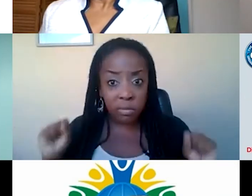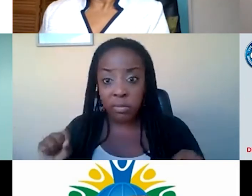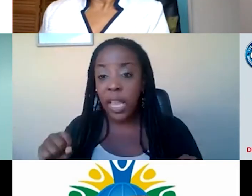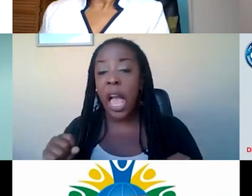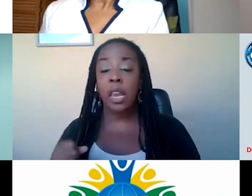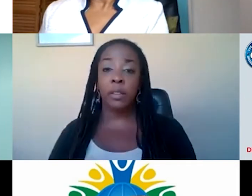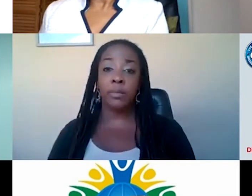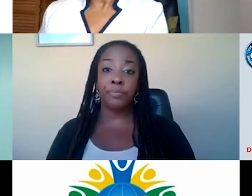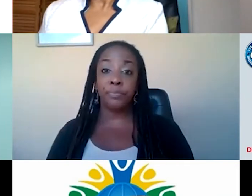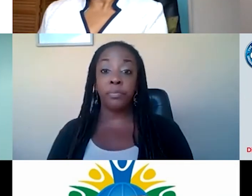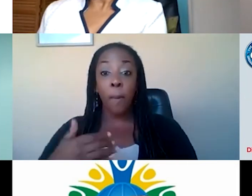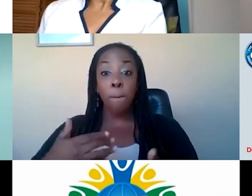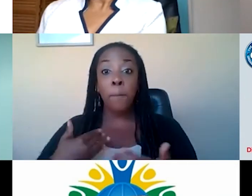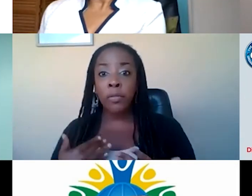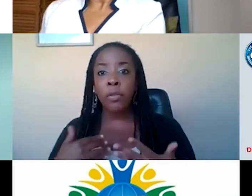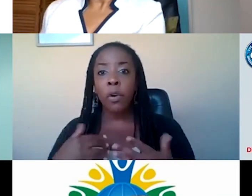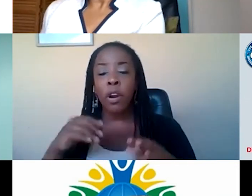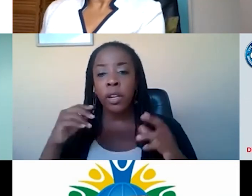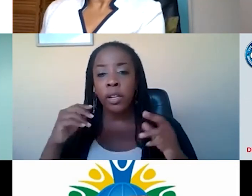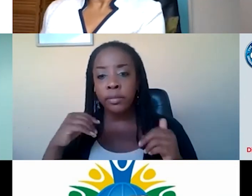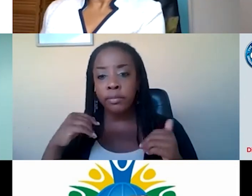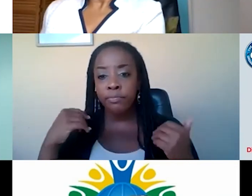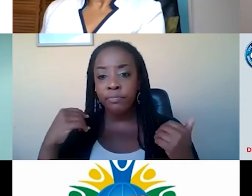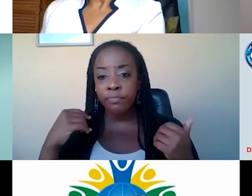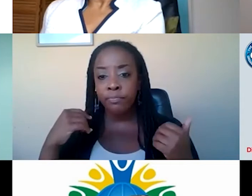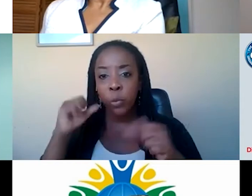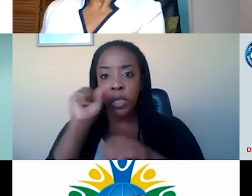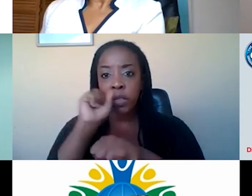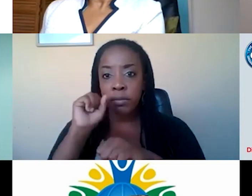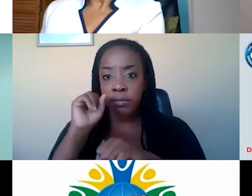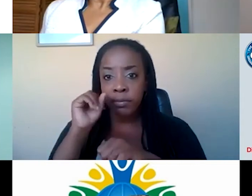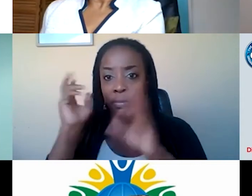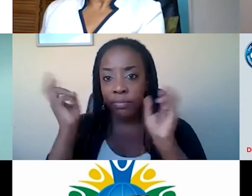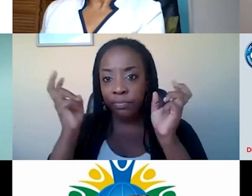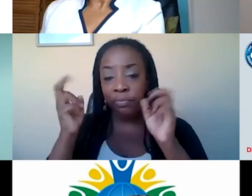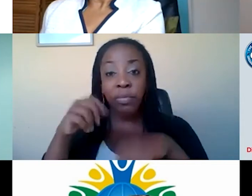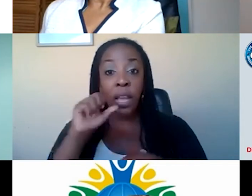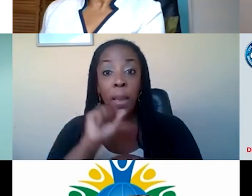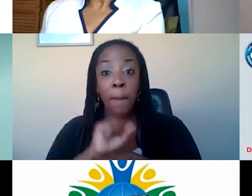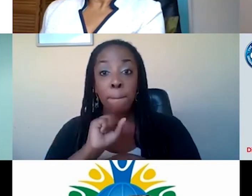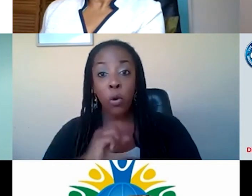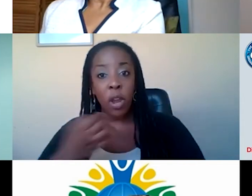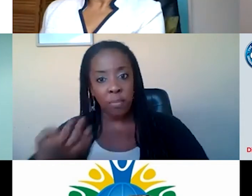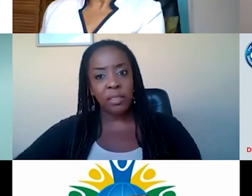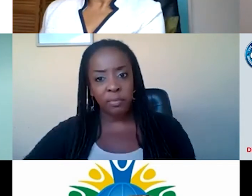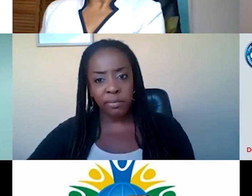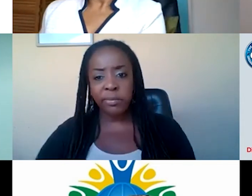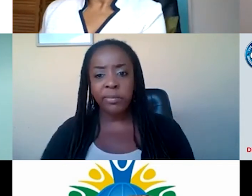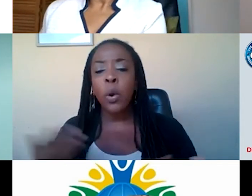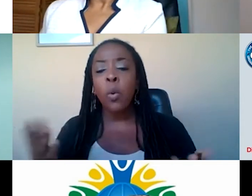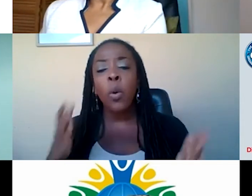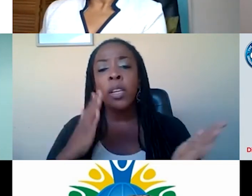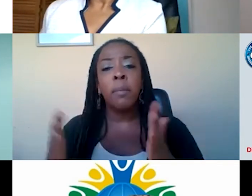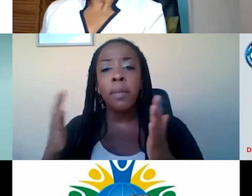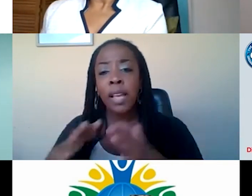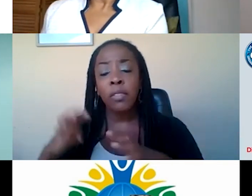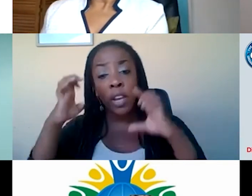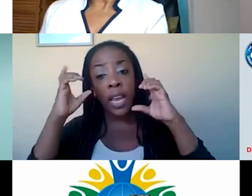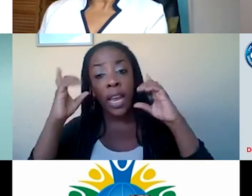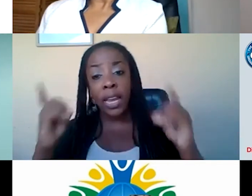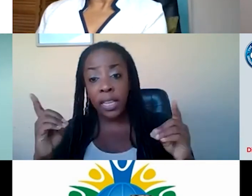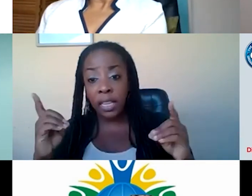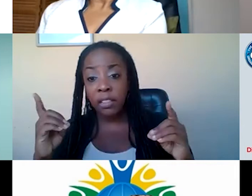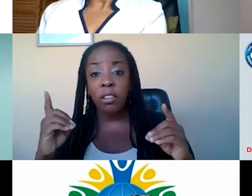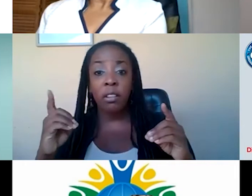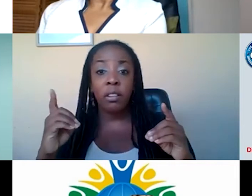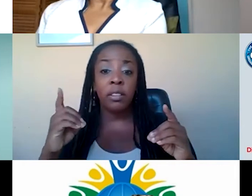Before we get to employment, what are the plans re-education and post-secondary training for the disabled?